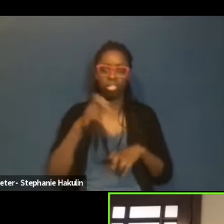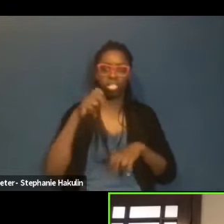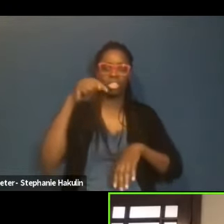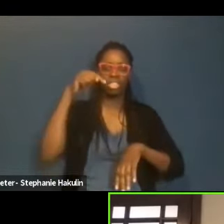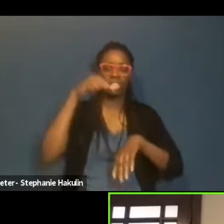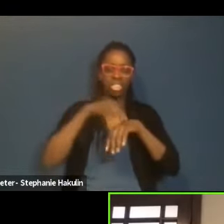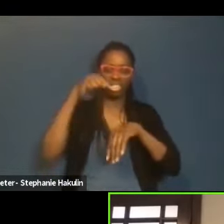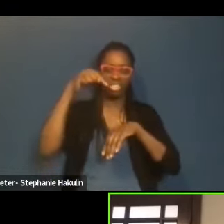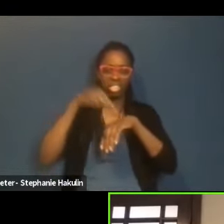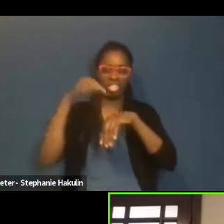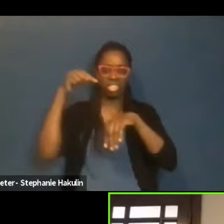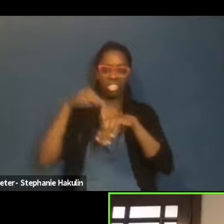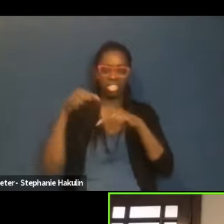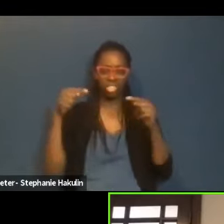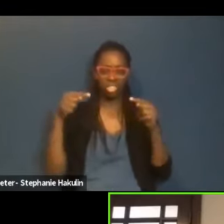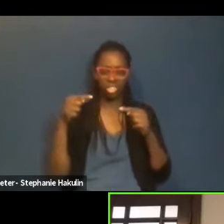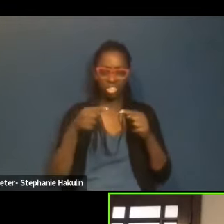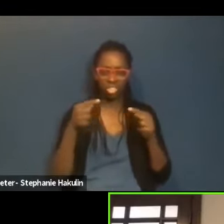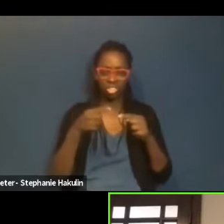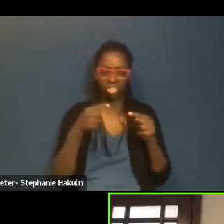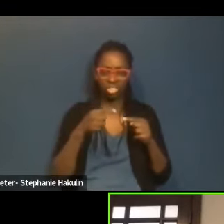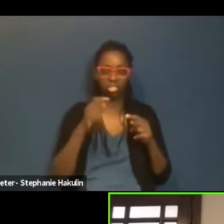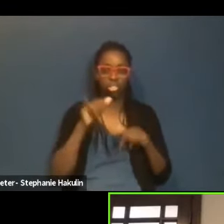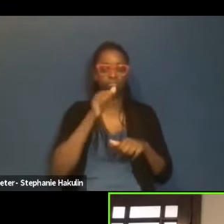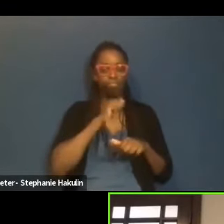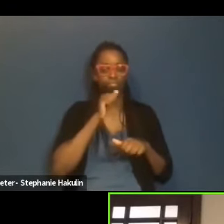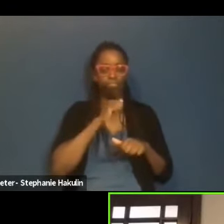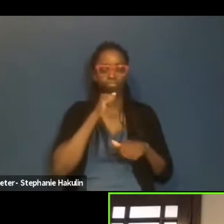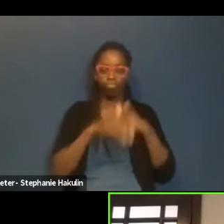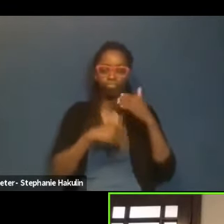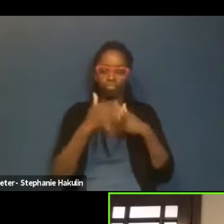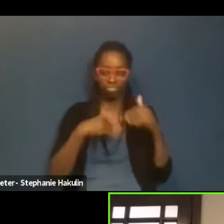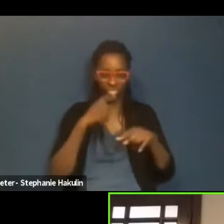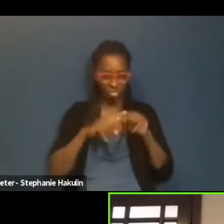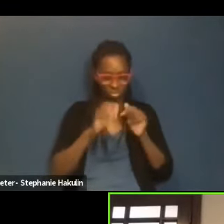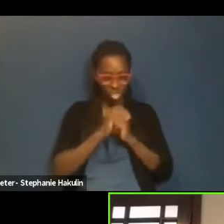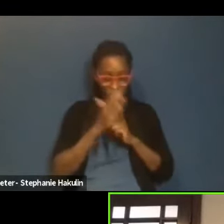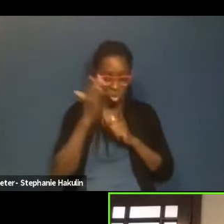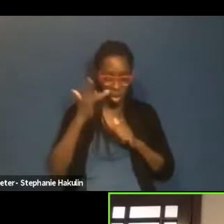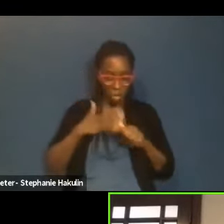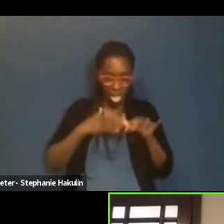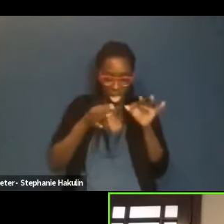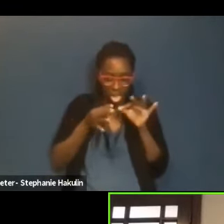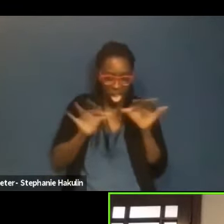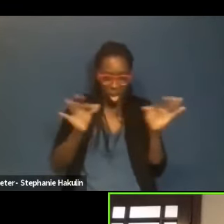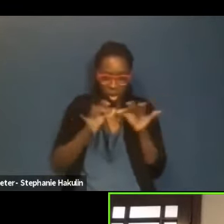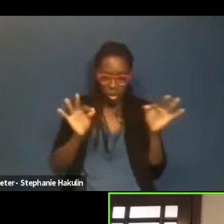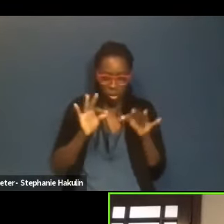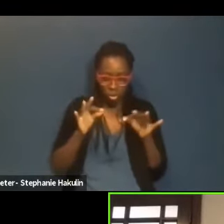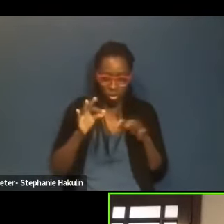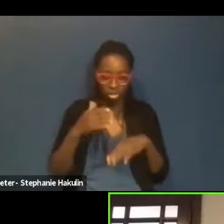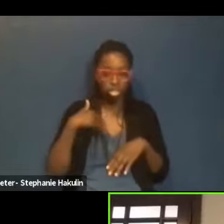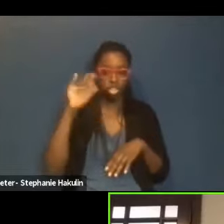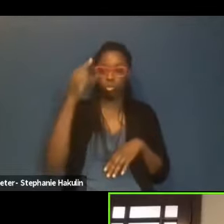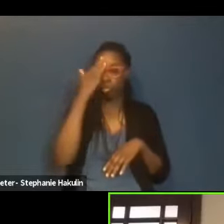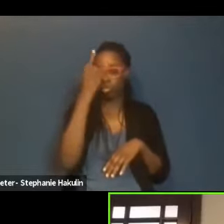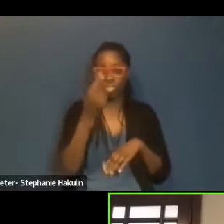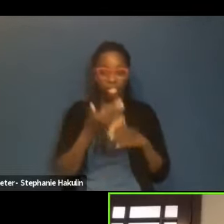it. I cannot pray in my own language, but here is what I know.